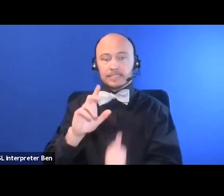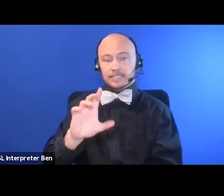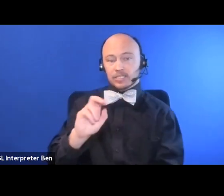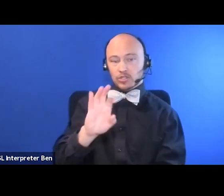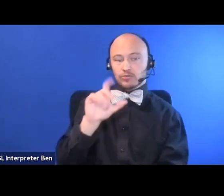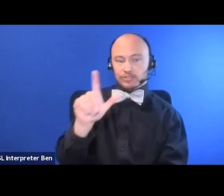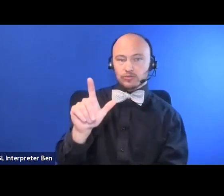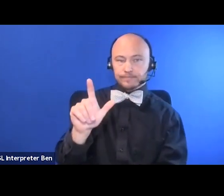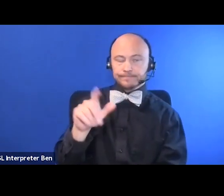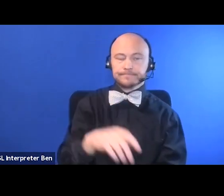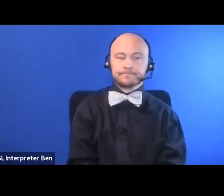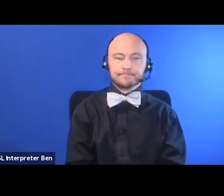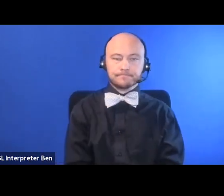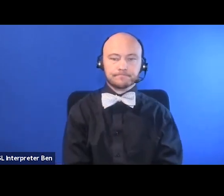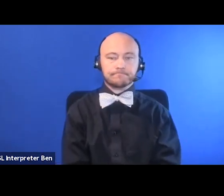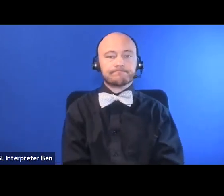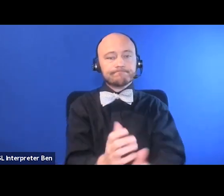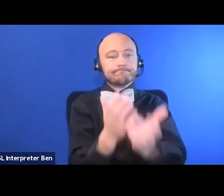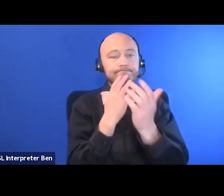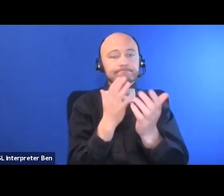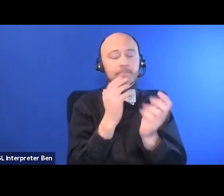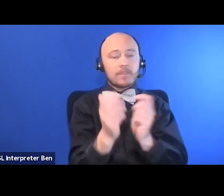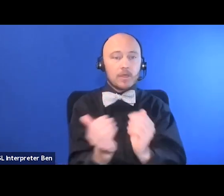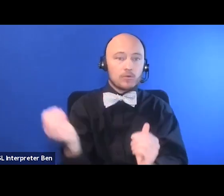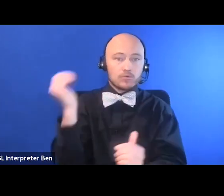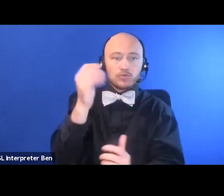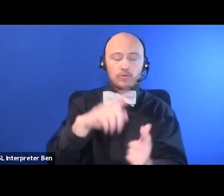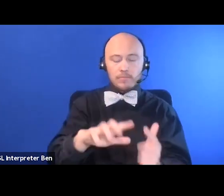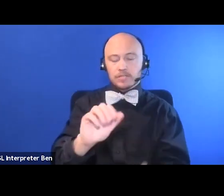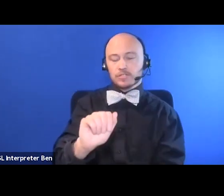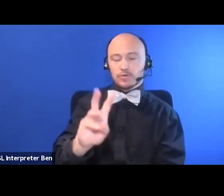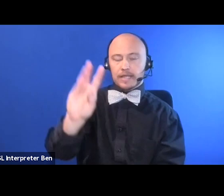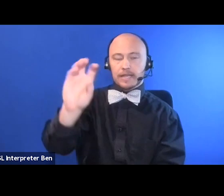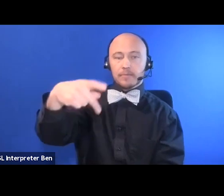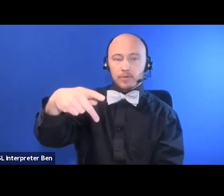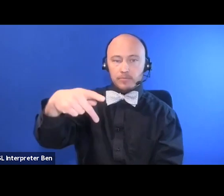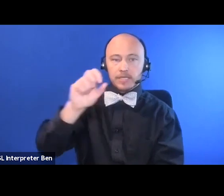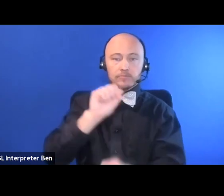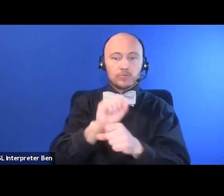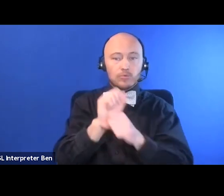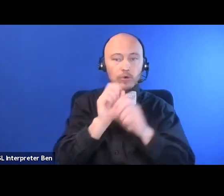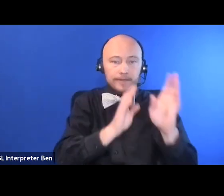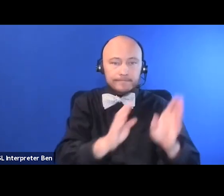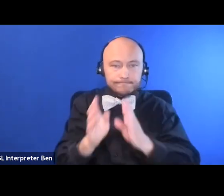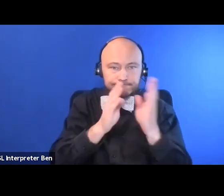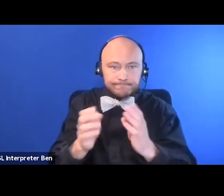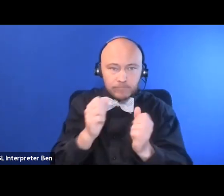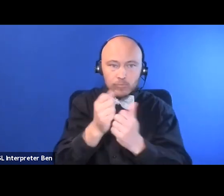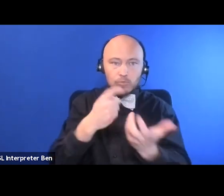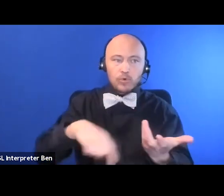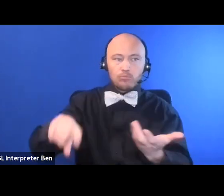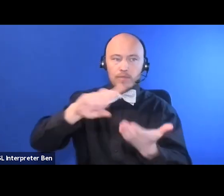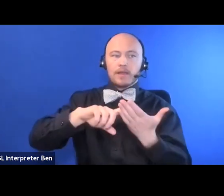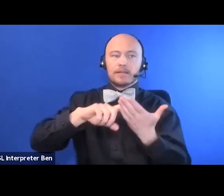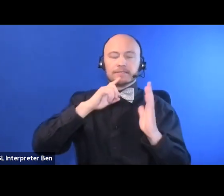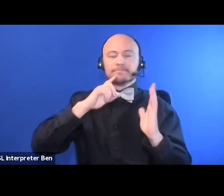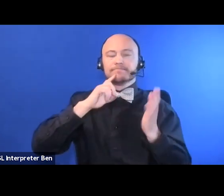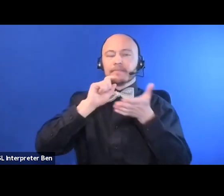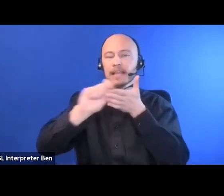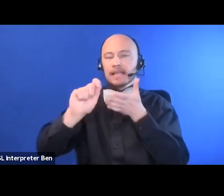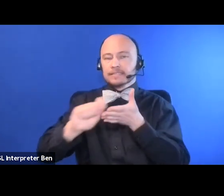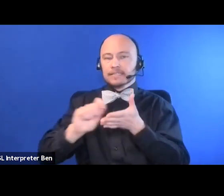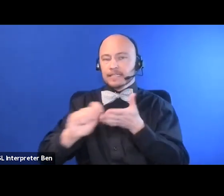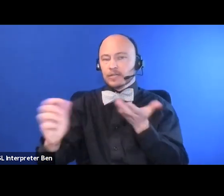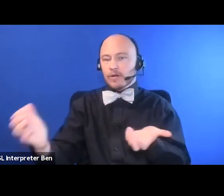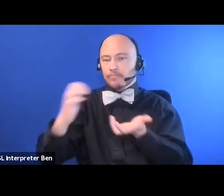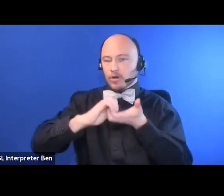Kim. Thank you so much to everyone at AWP for your work organizing and working with us as literary partners, and thank you to everyone